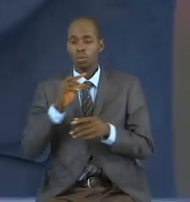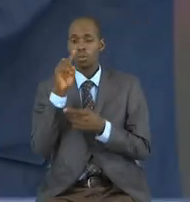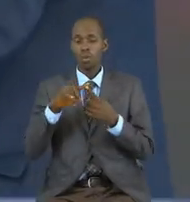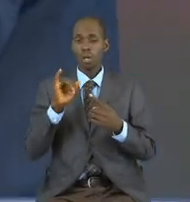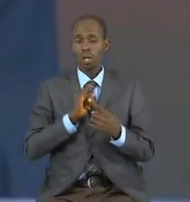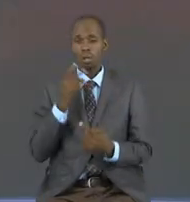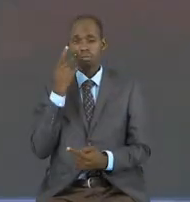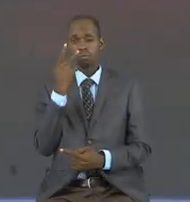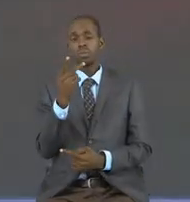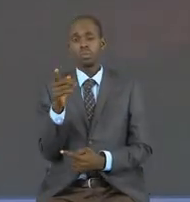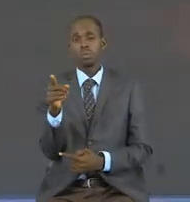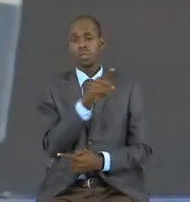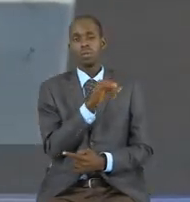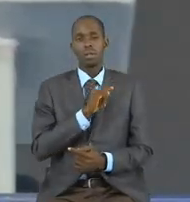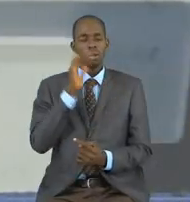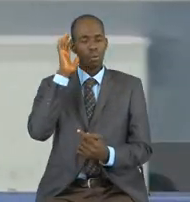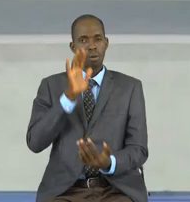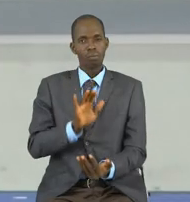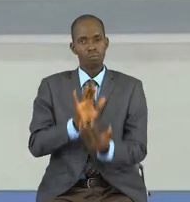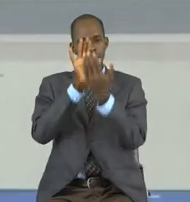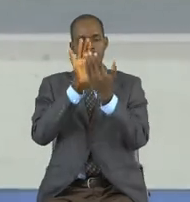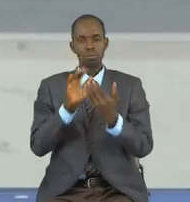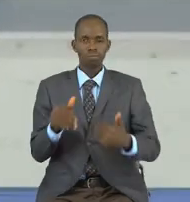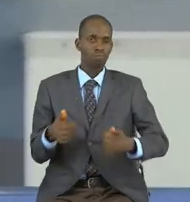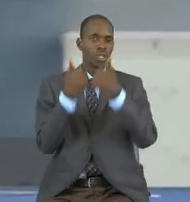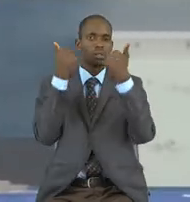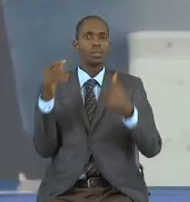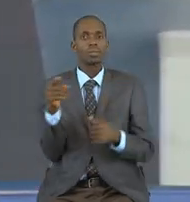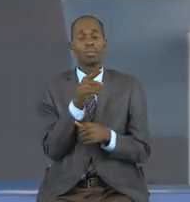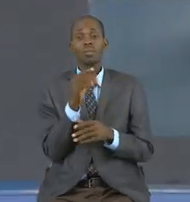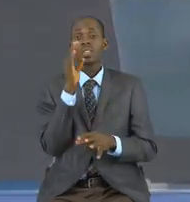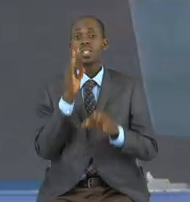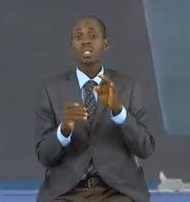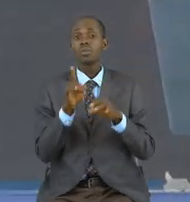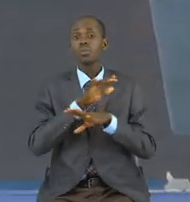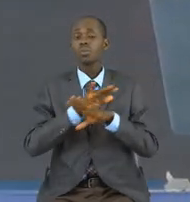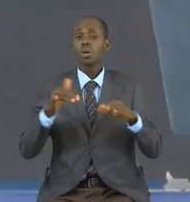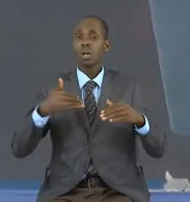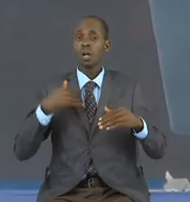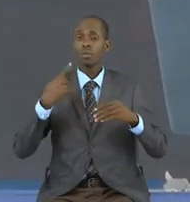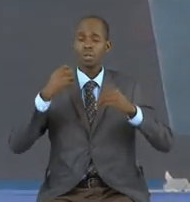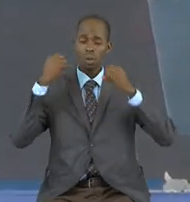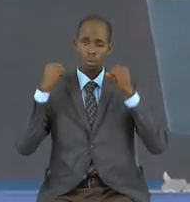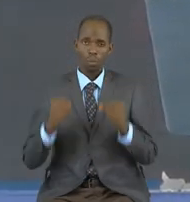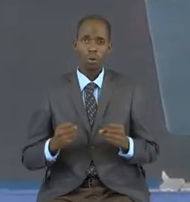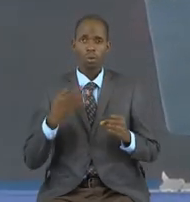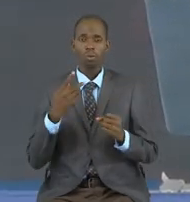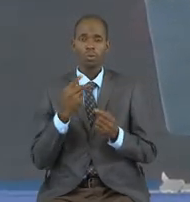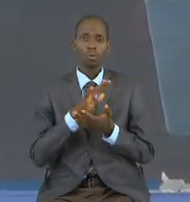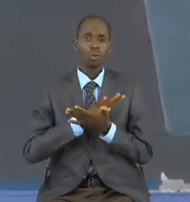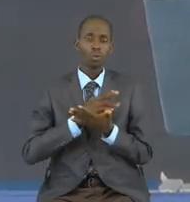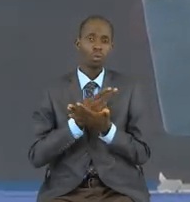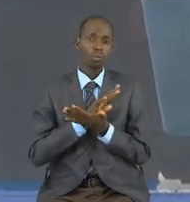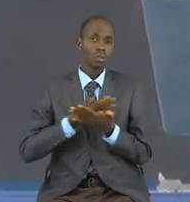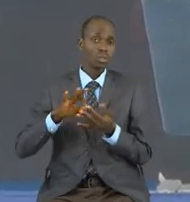show them." And then if you don't have the power, the conviction of the Holy Ghost, those